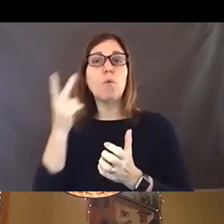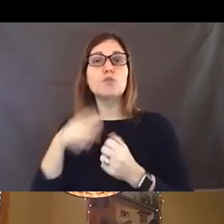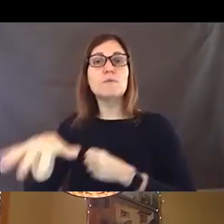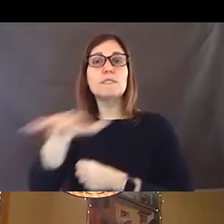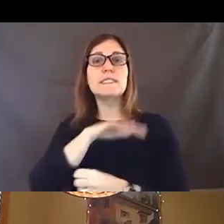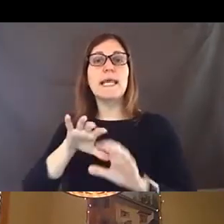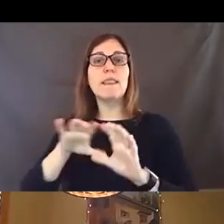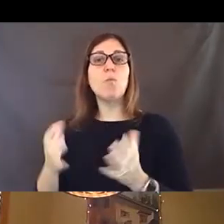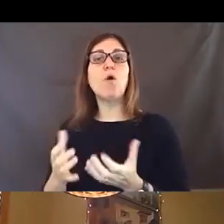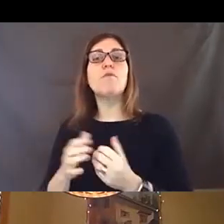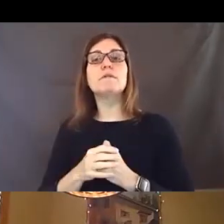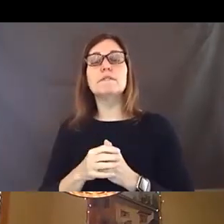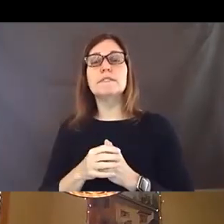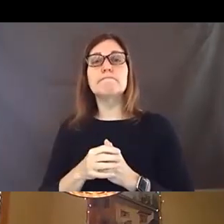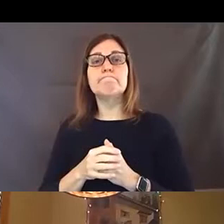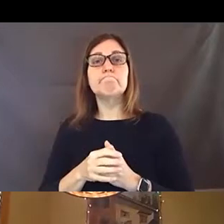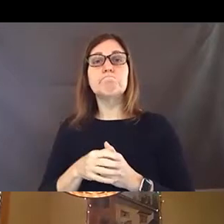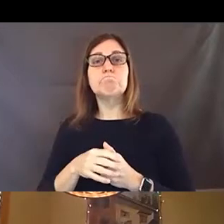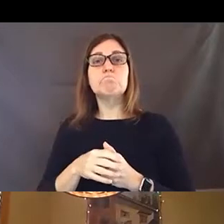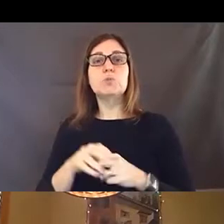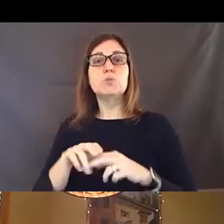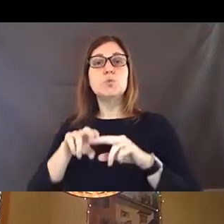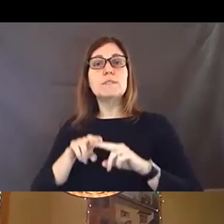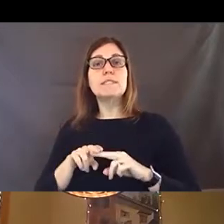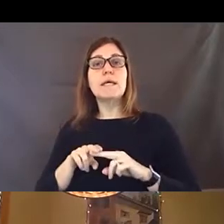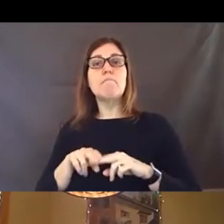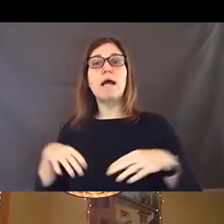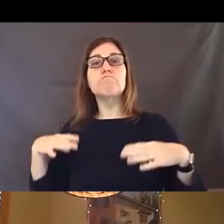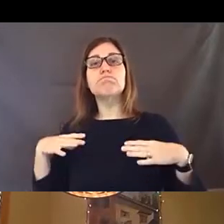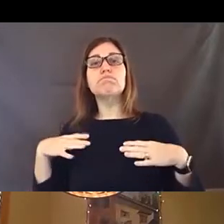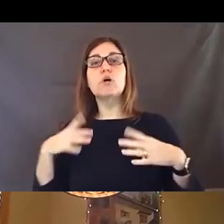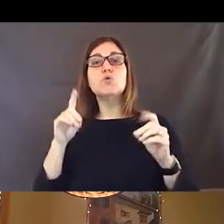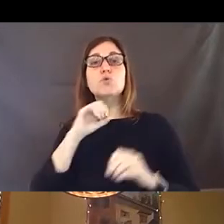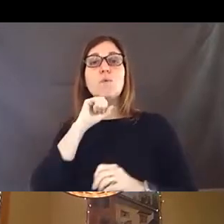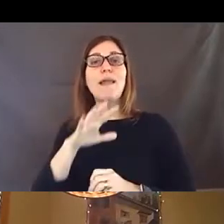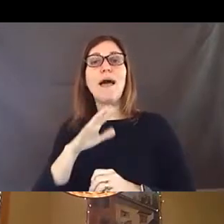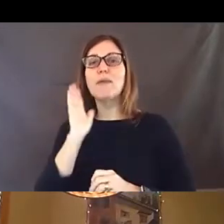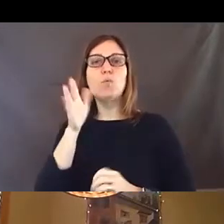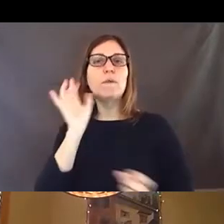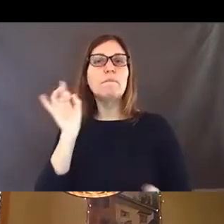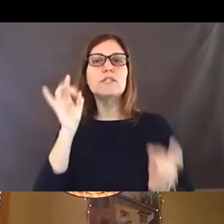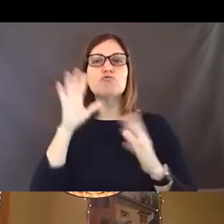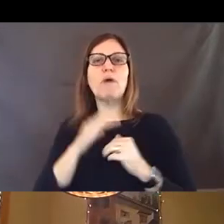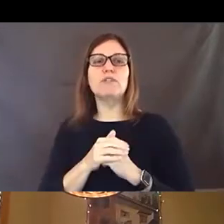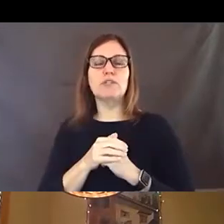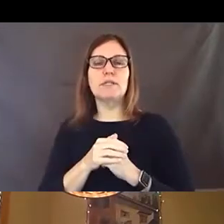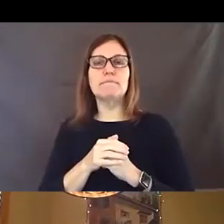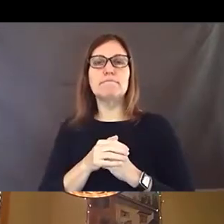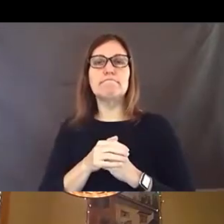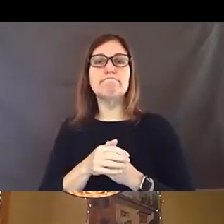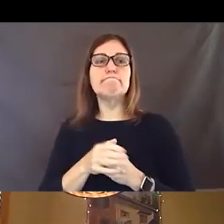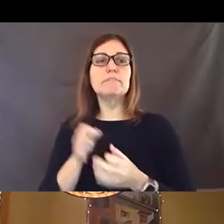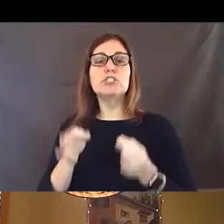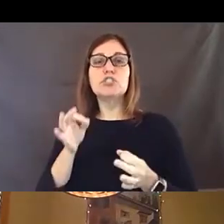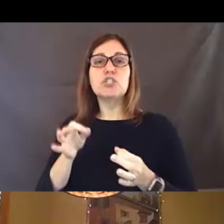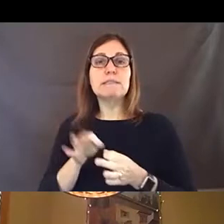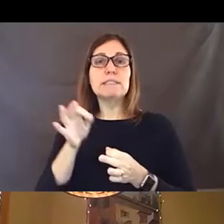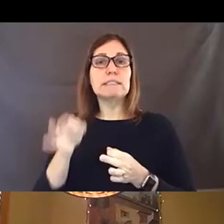back and do nothing will be a travesty. Justice delayed is justice.